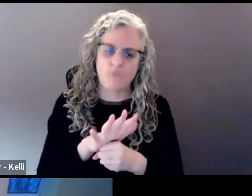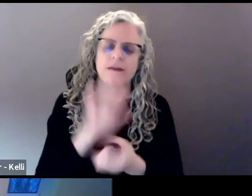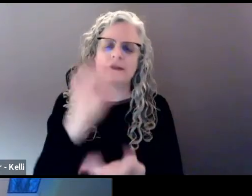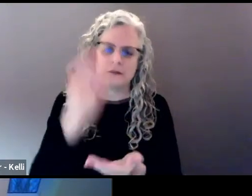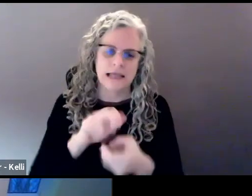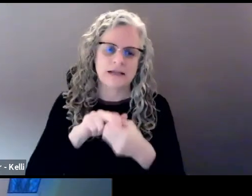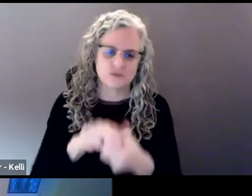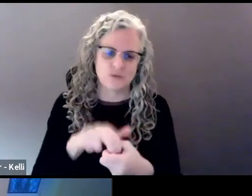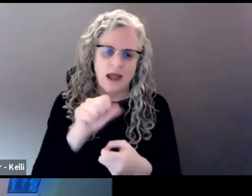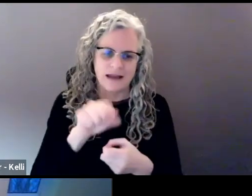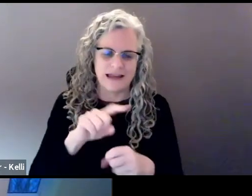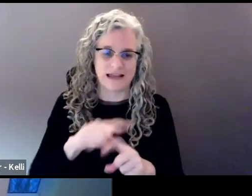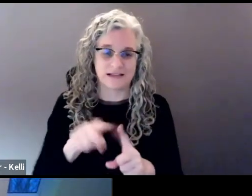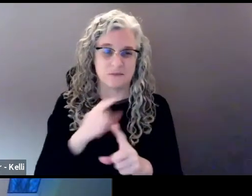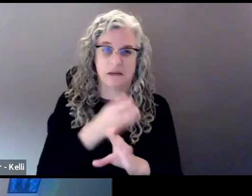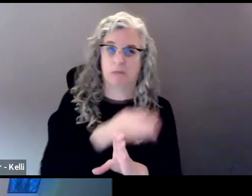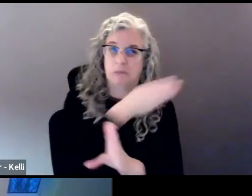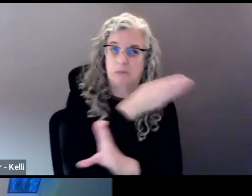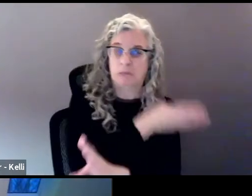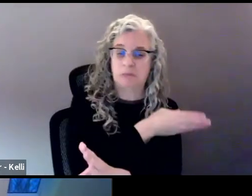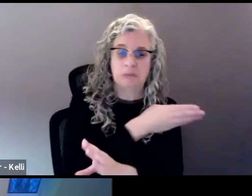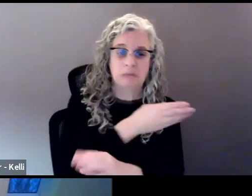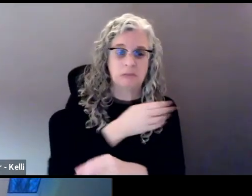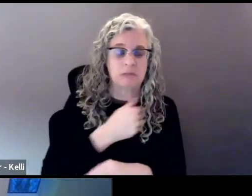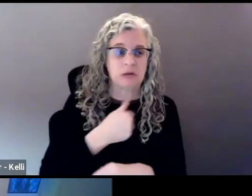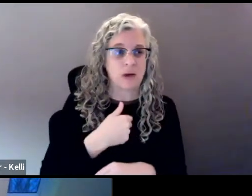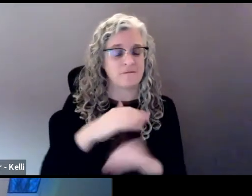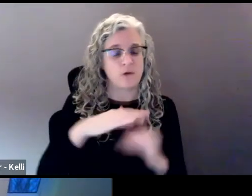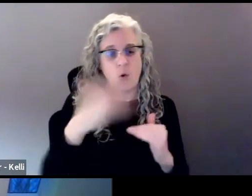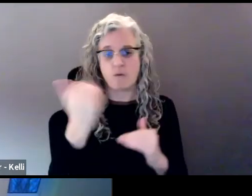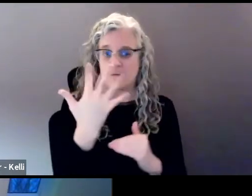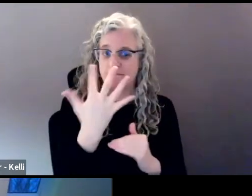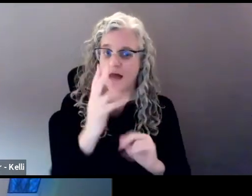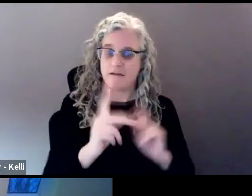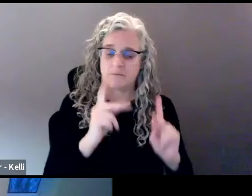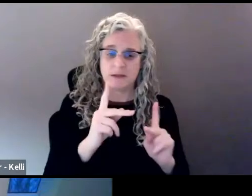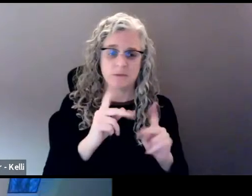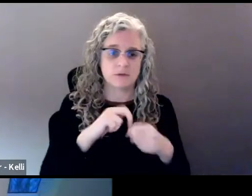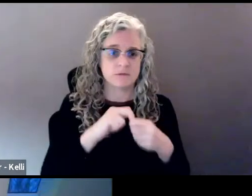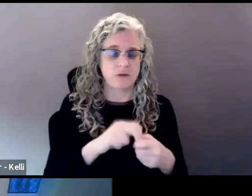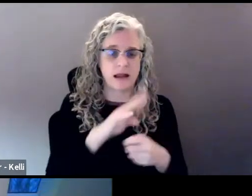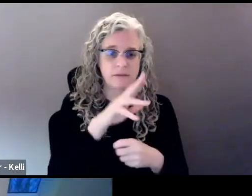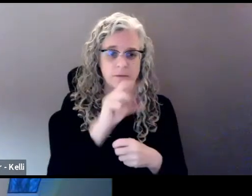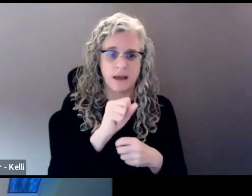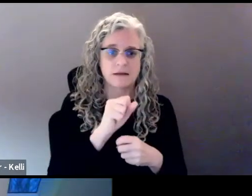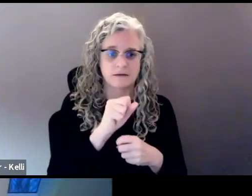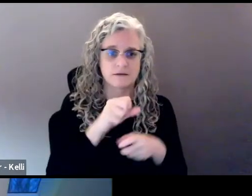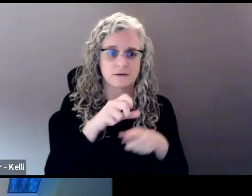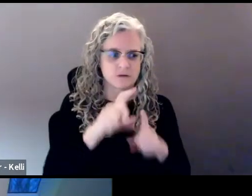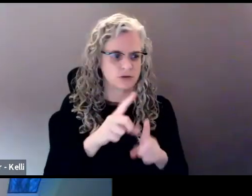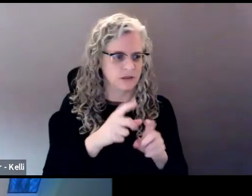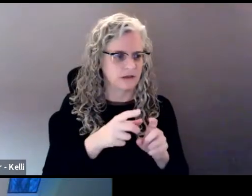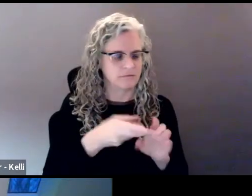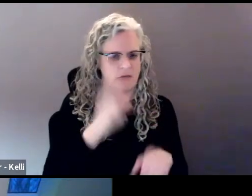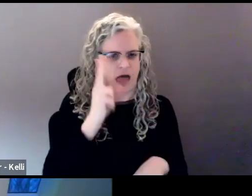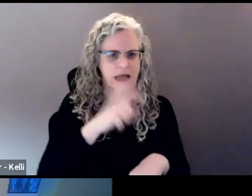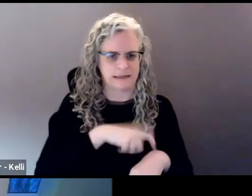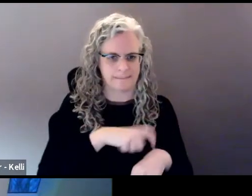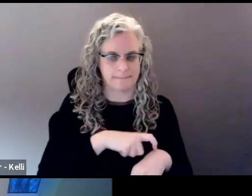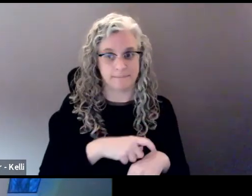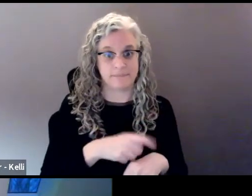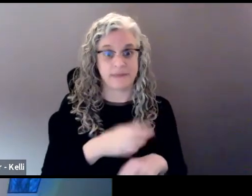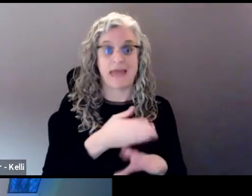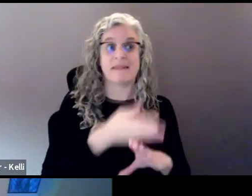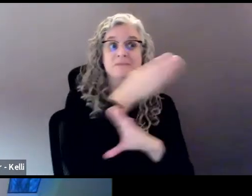usually five plus people on the bus during peak times. And in the past, it's been a lot more